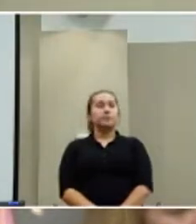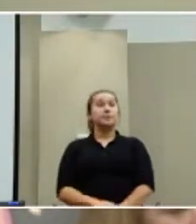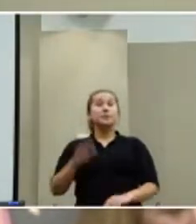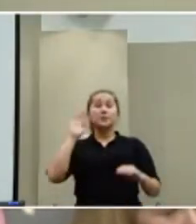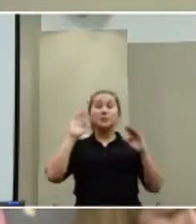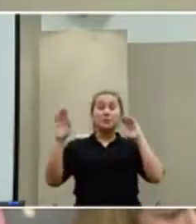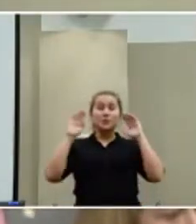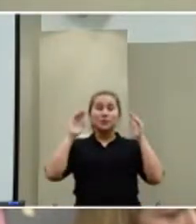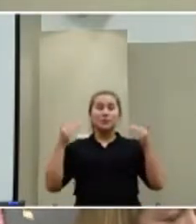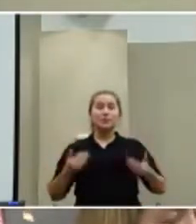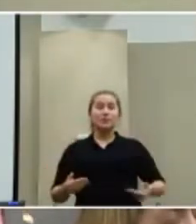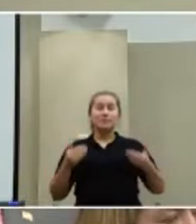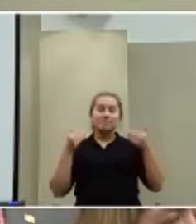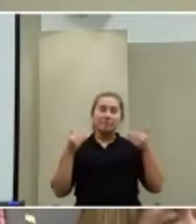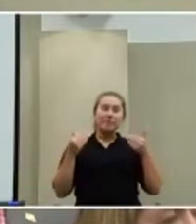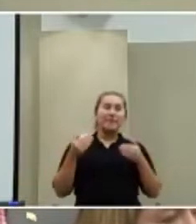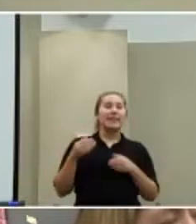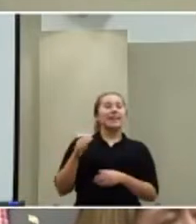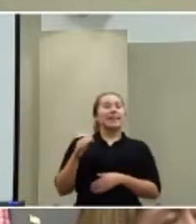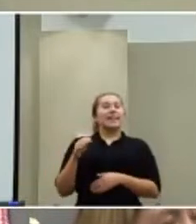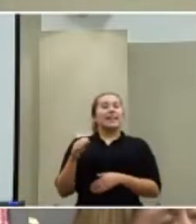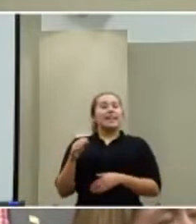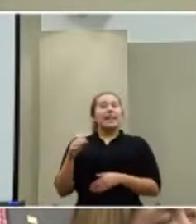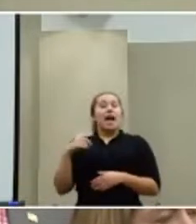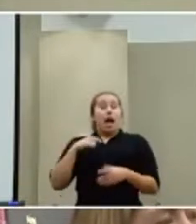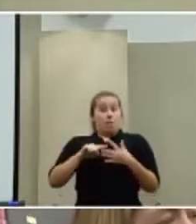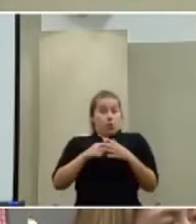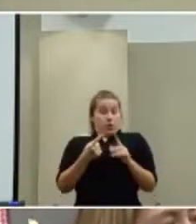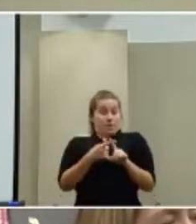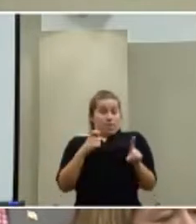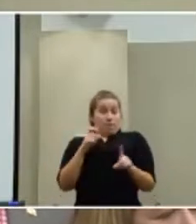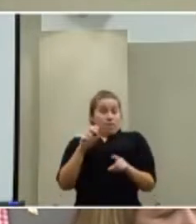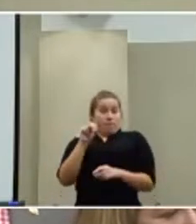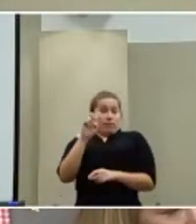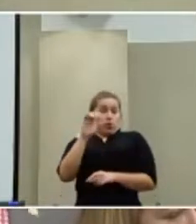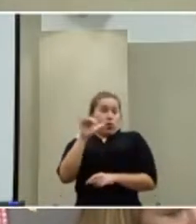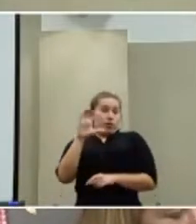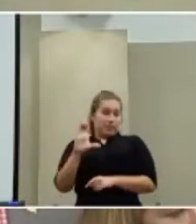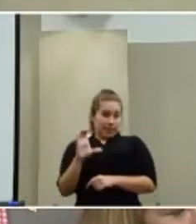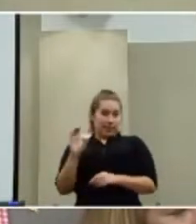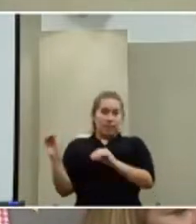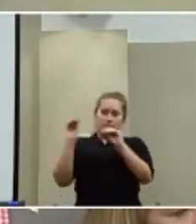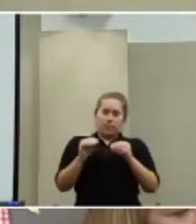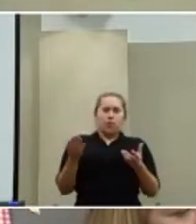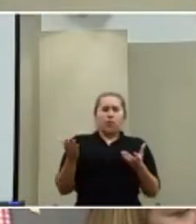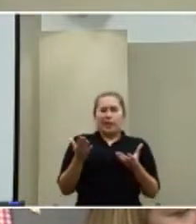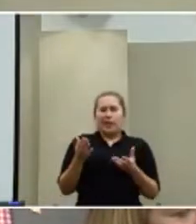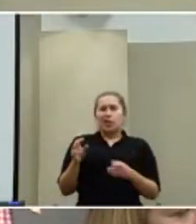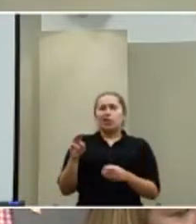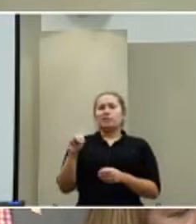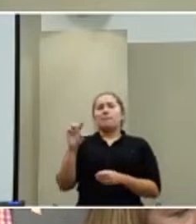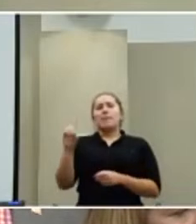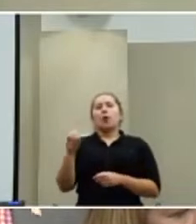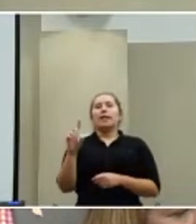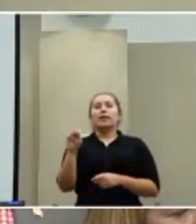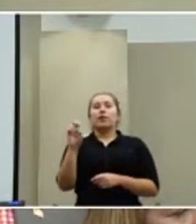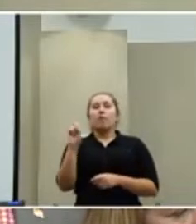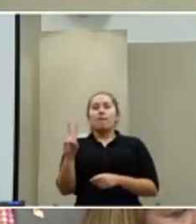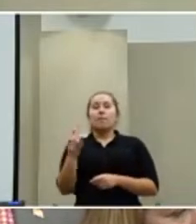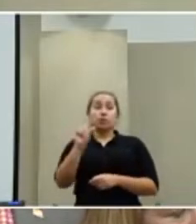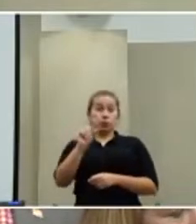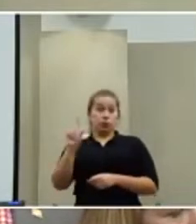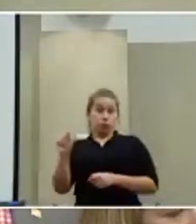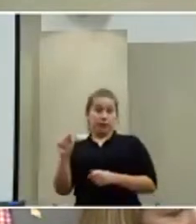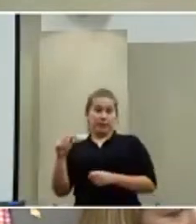Hello, my name is Briassa Moore. I'm originally from New York City, and I moved down here to Maryland in November 2020 along with my